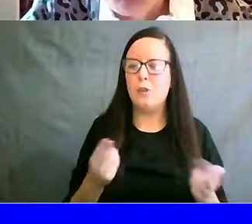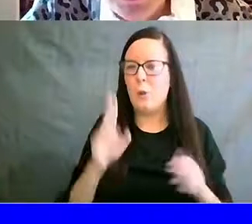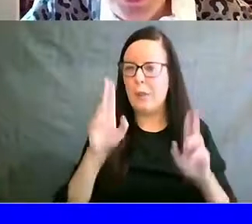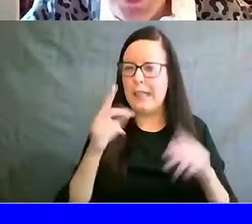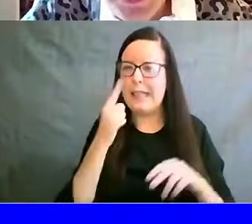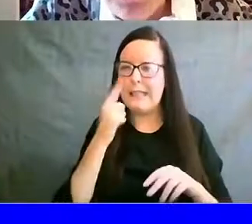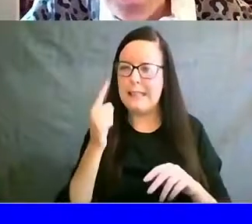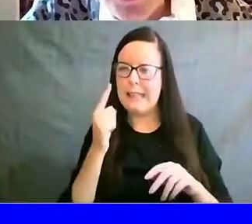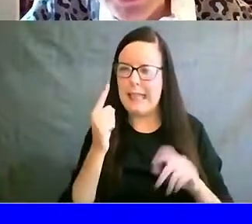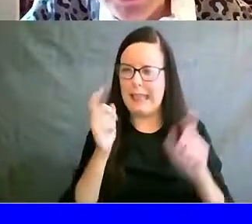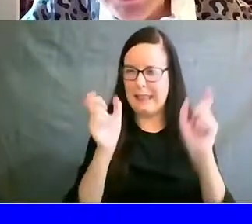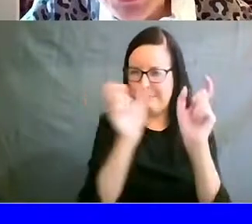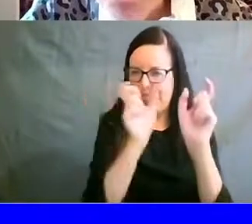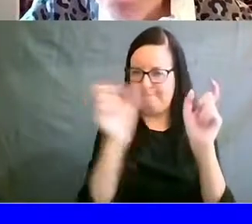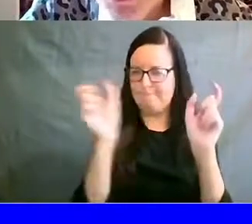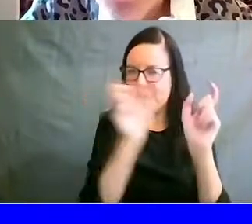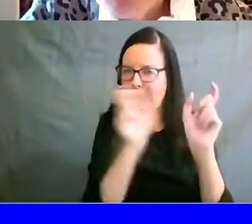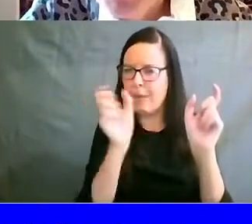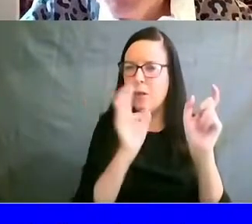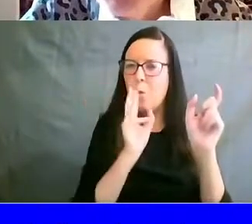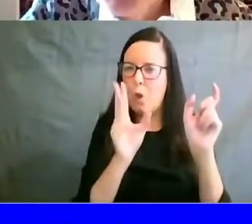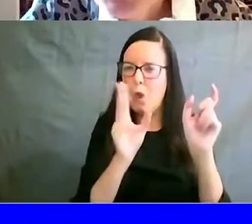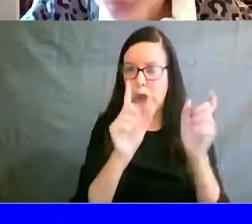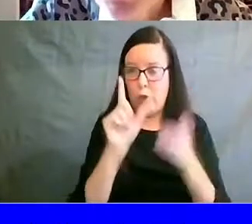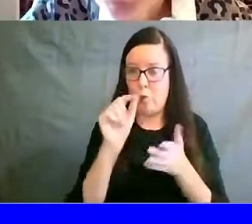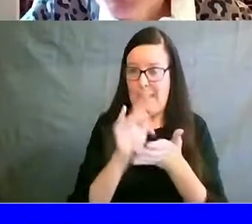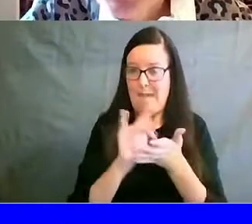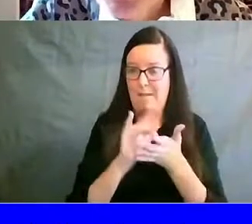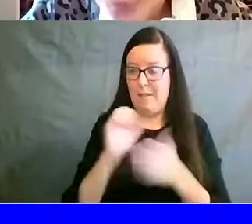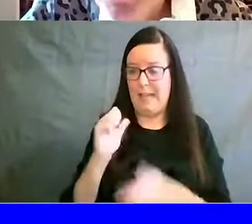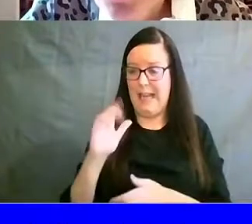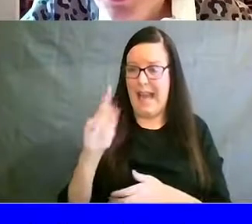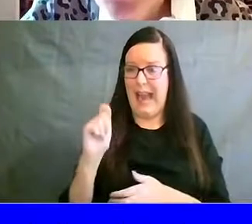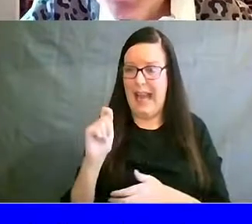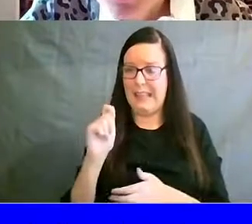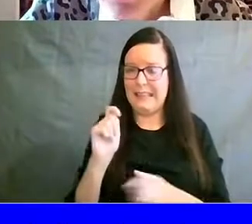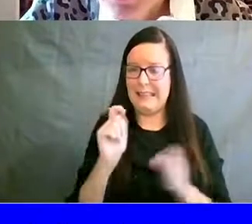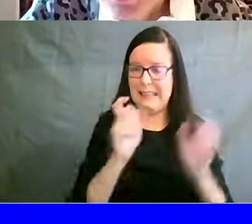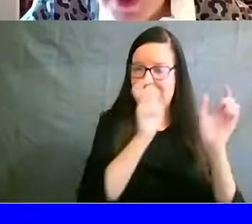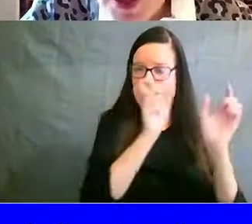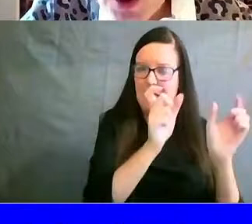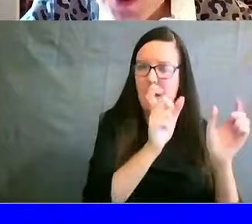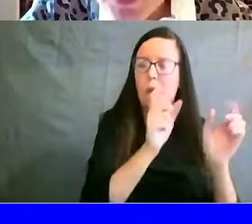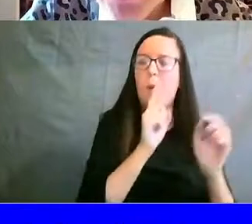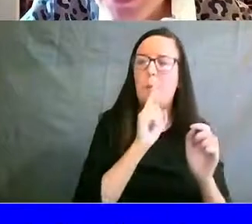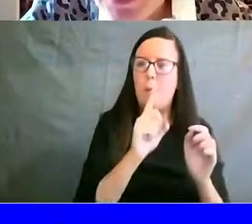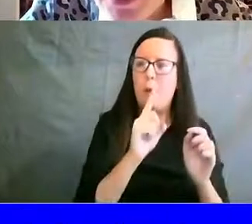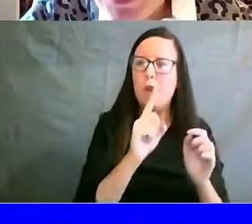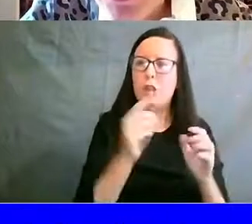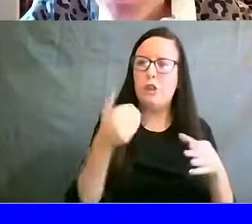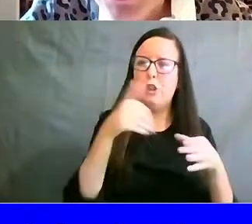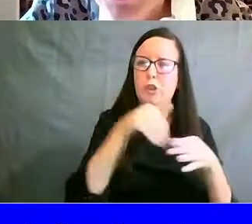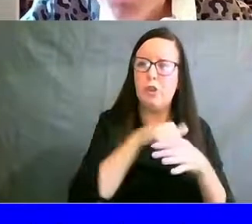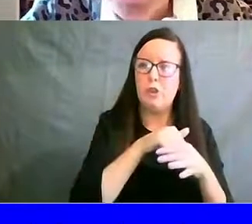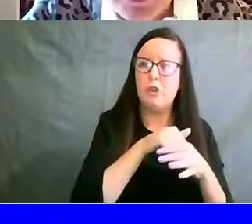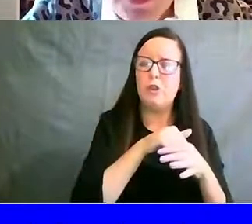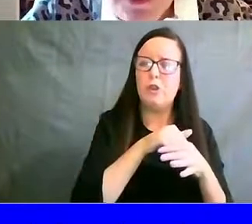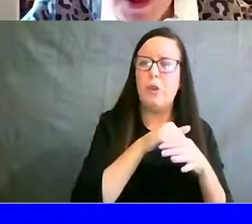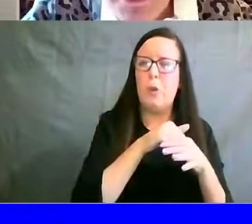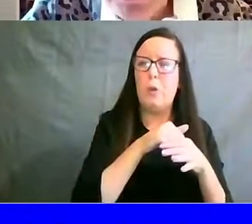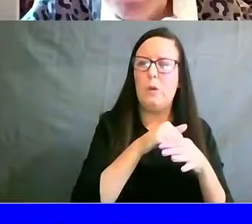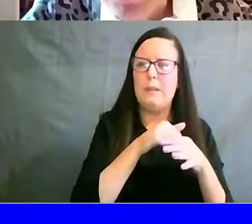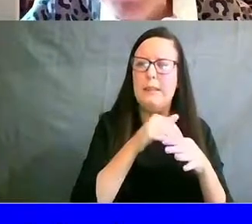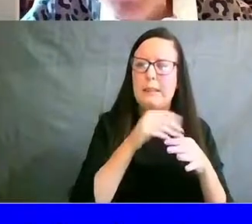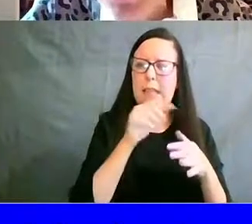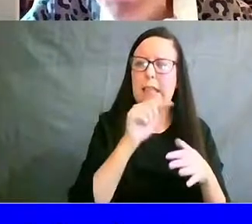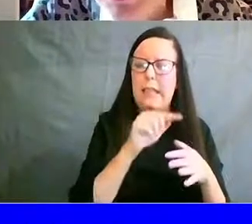and assessed by the 2015 Act. But it does include that diagnostic threshold. It sets out that this derives